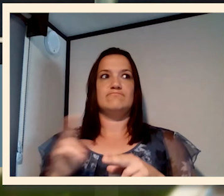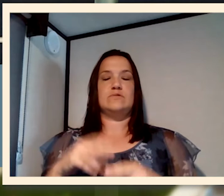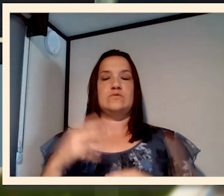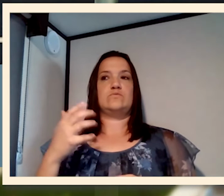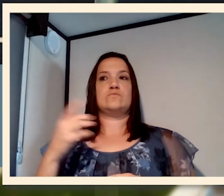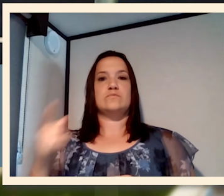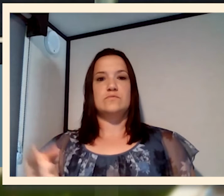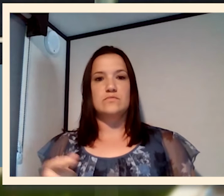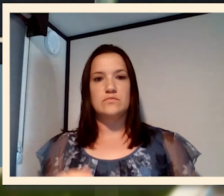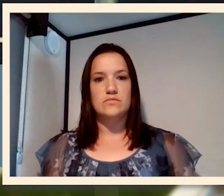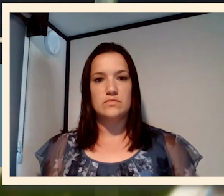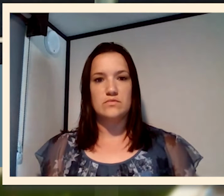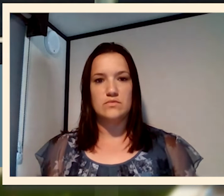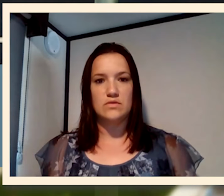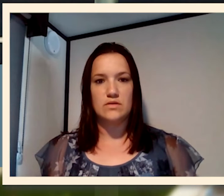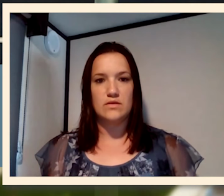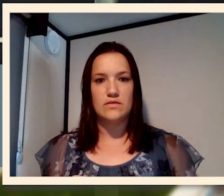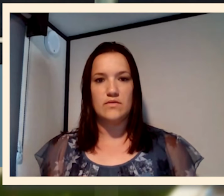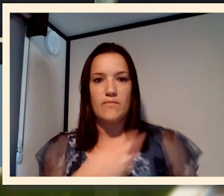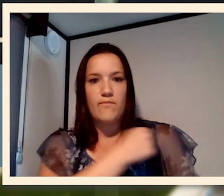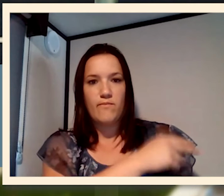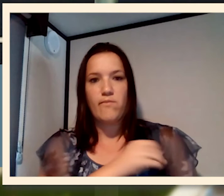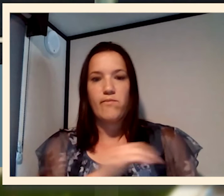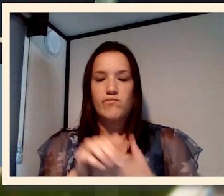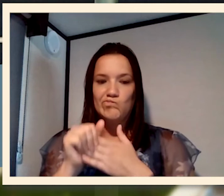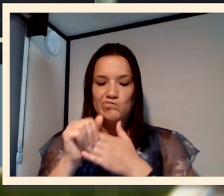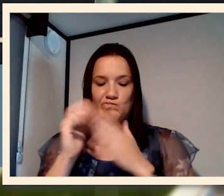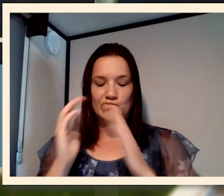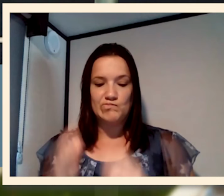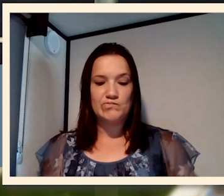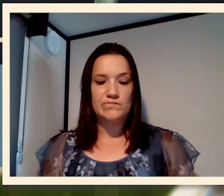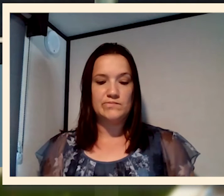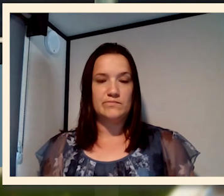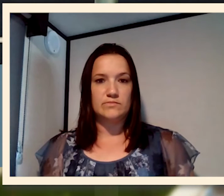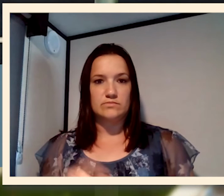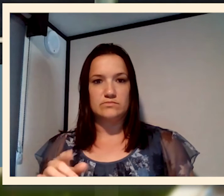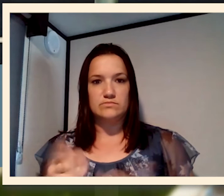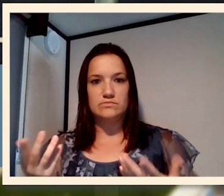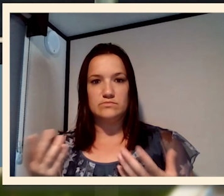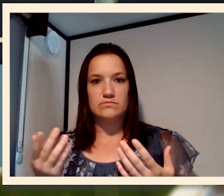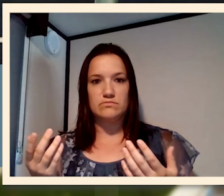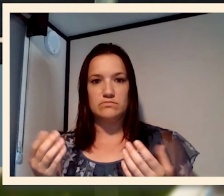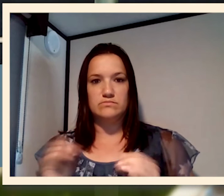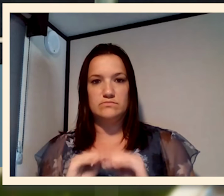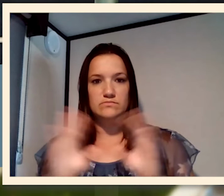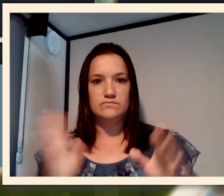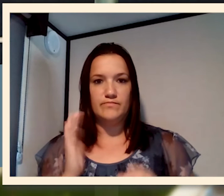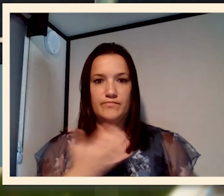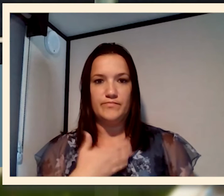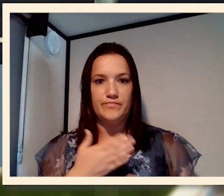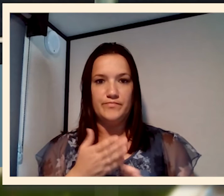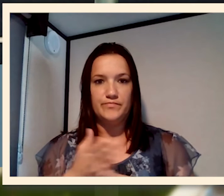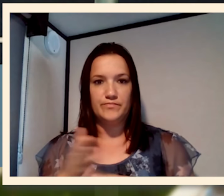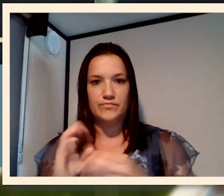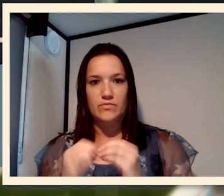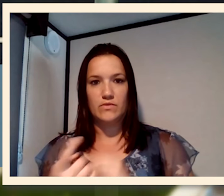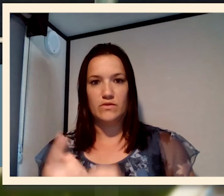the country, it's heightened, you know, the consciousness of hospital leaders, and because